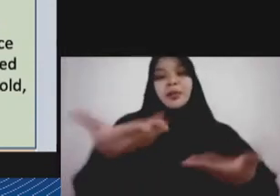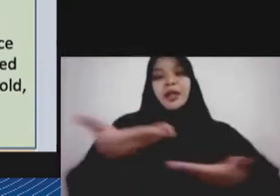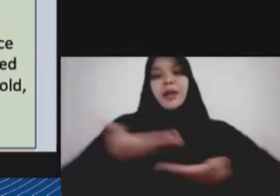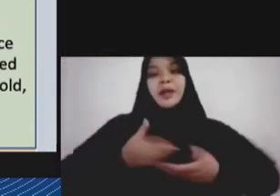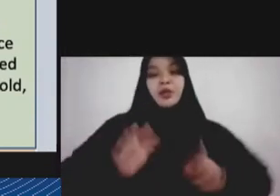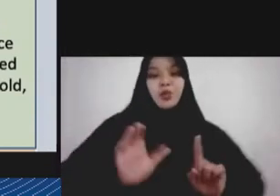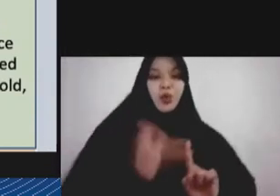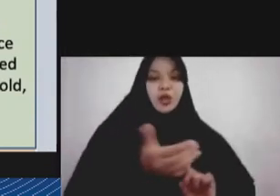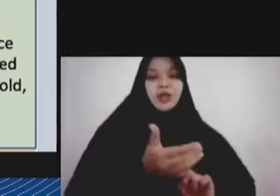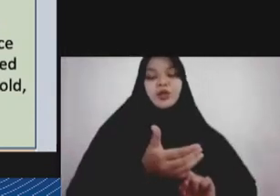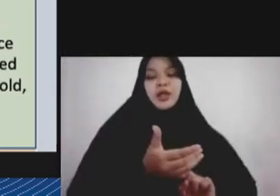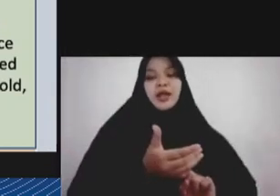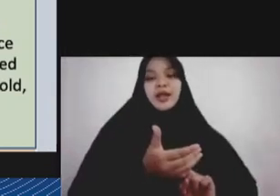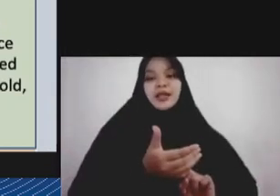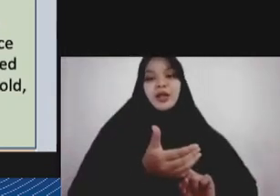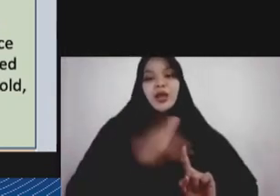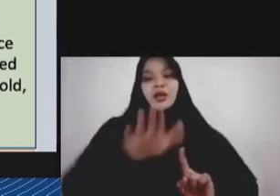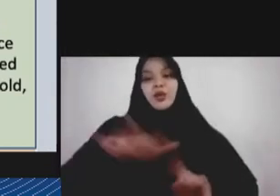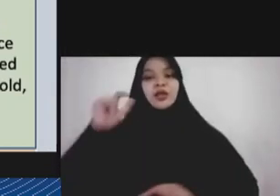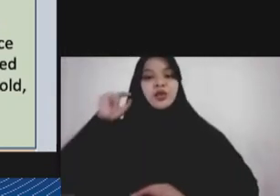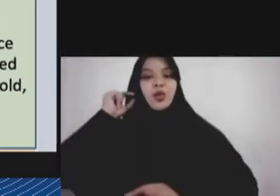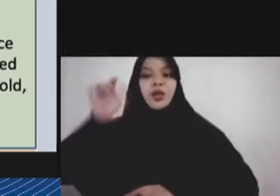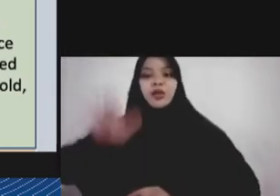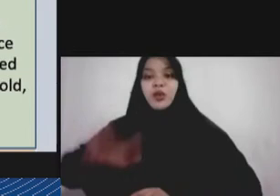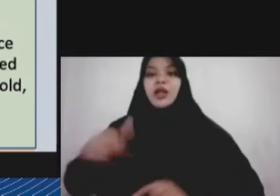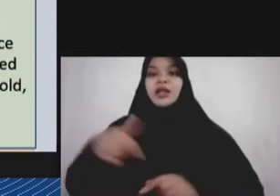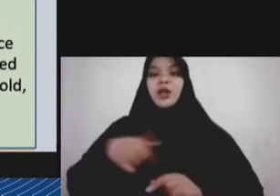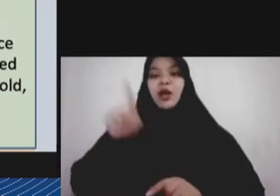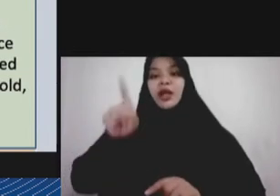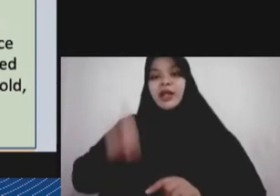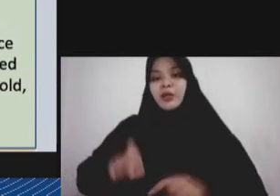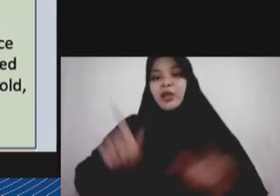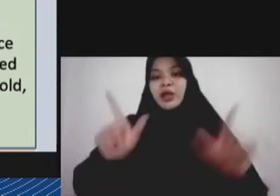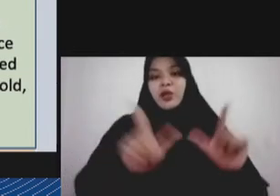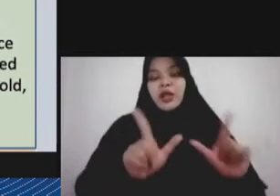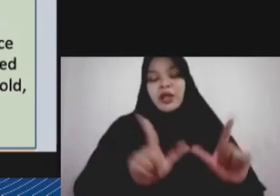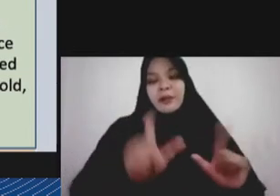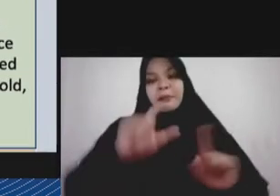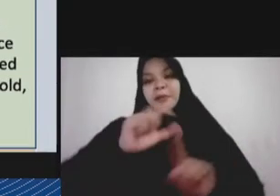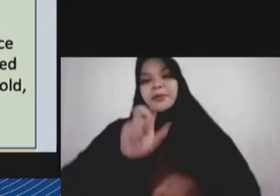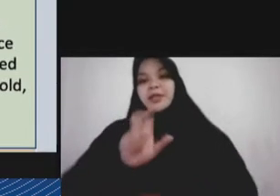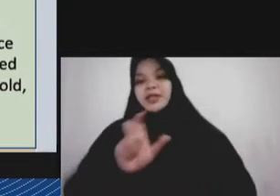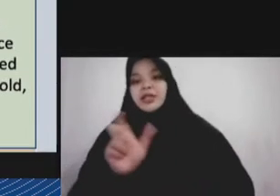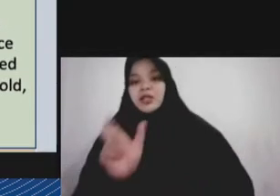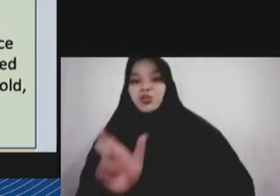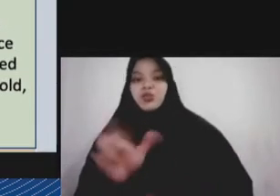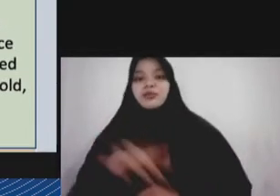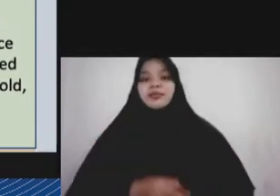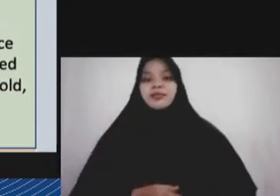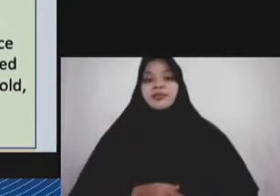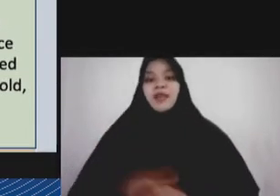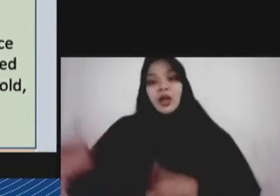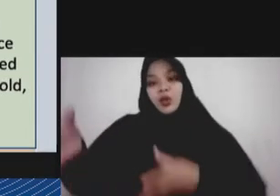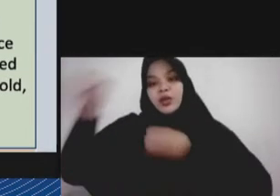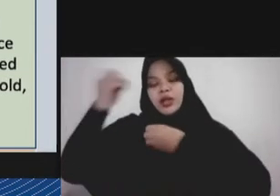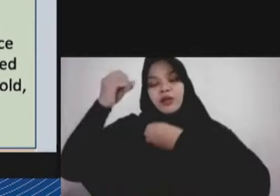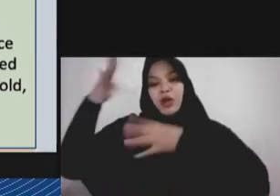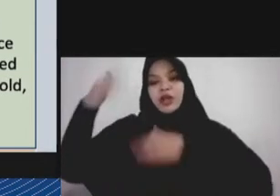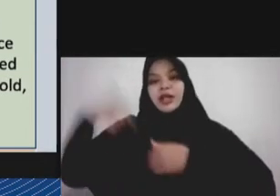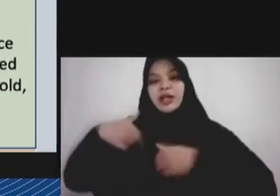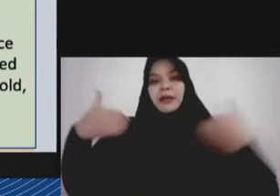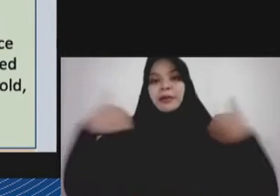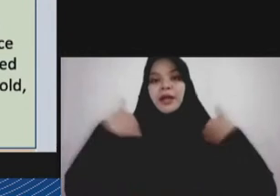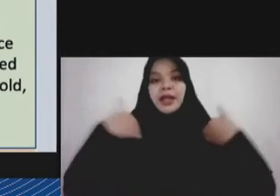the Women and Child Protection Police Unit, which is WCPPU, getting information about the existence of a place